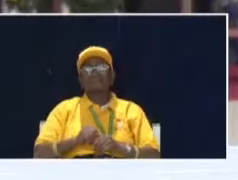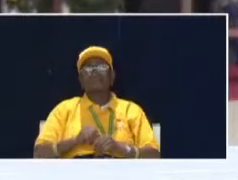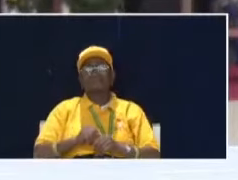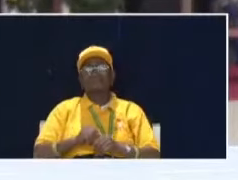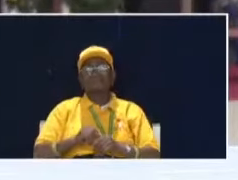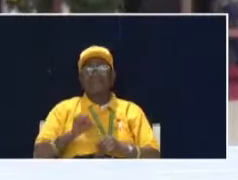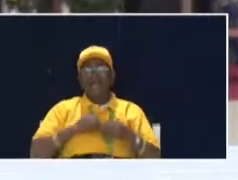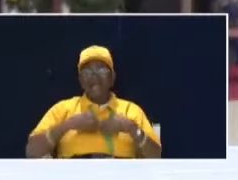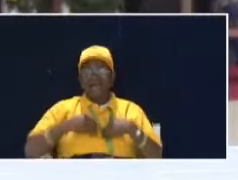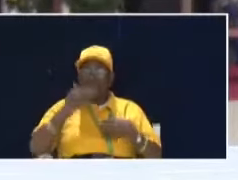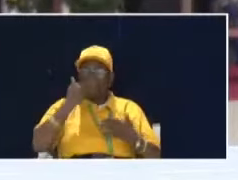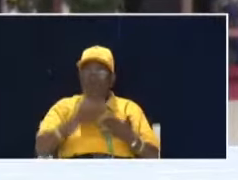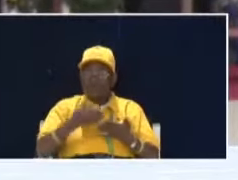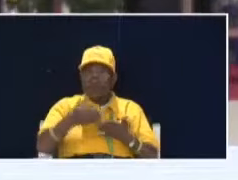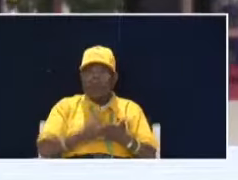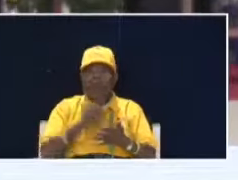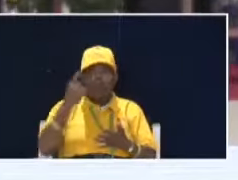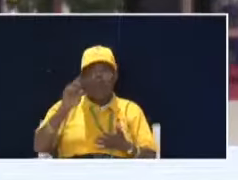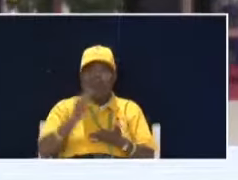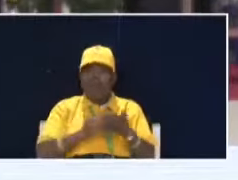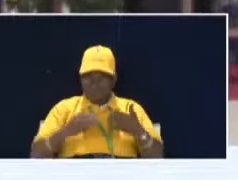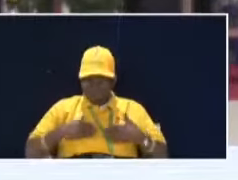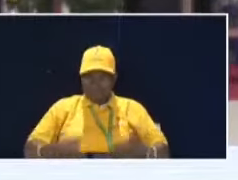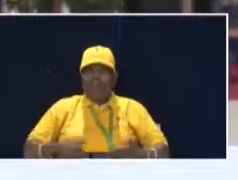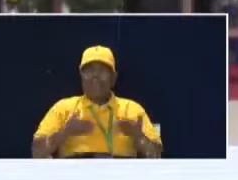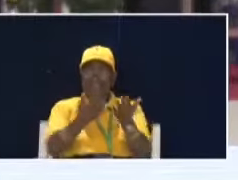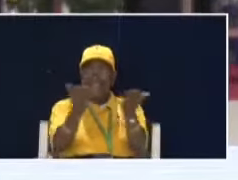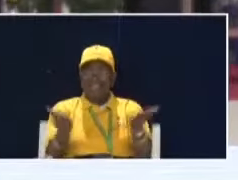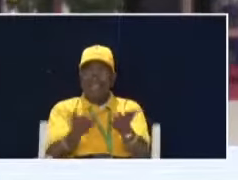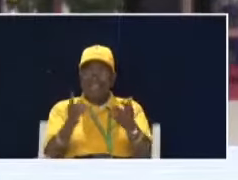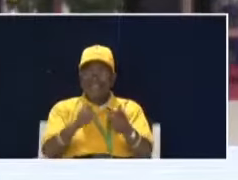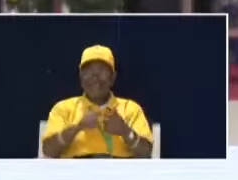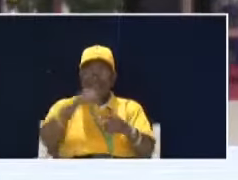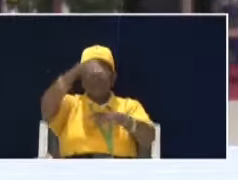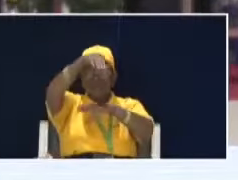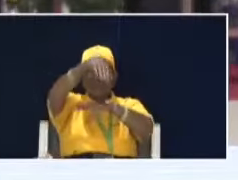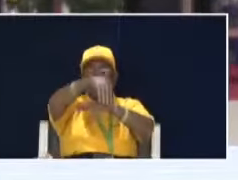I have good news for somebody here tonight.